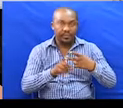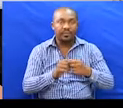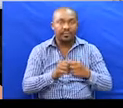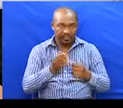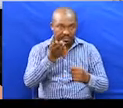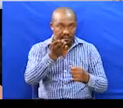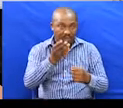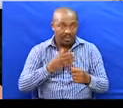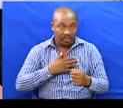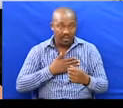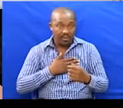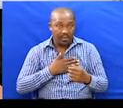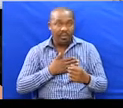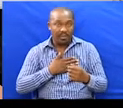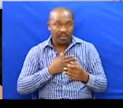dear student,